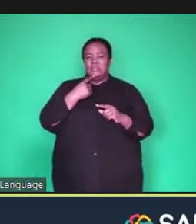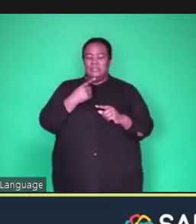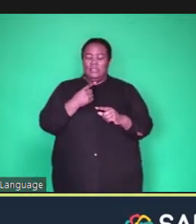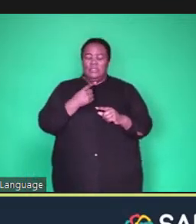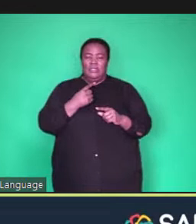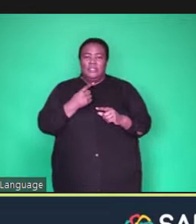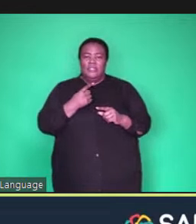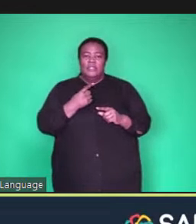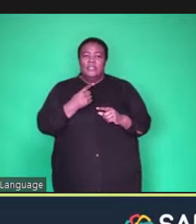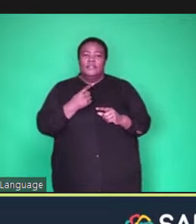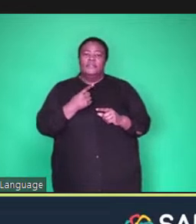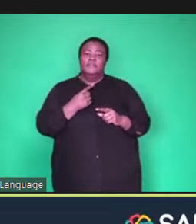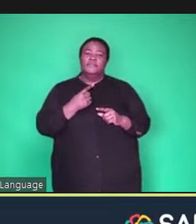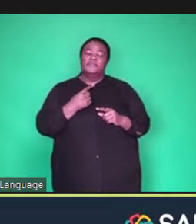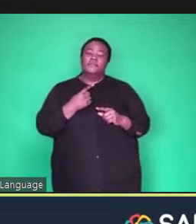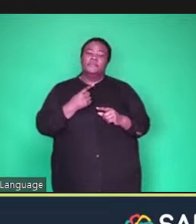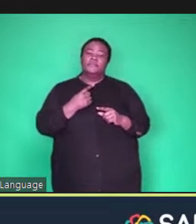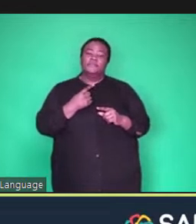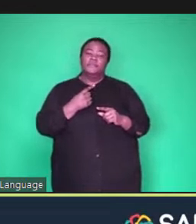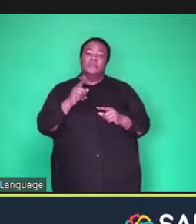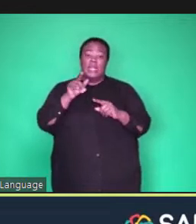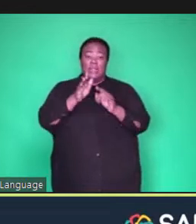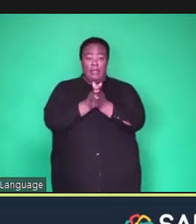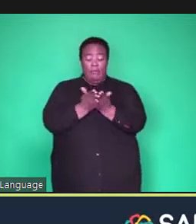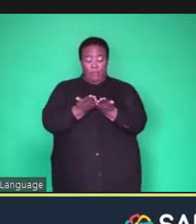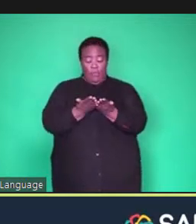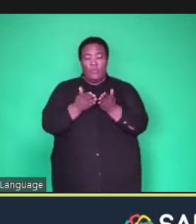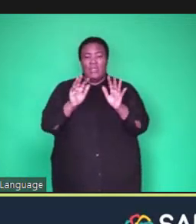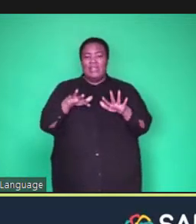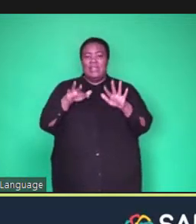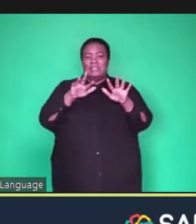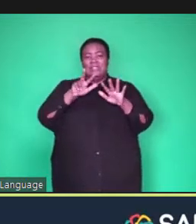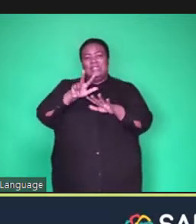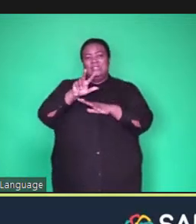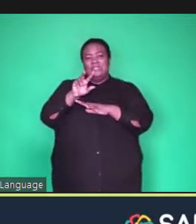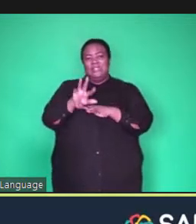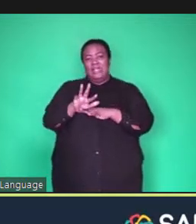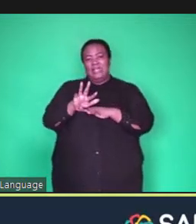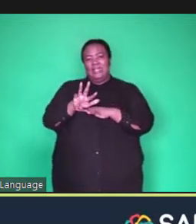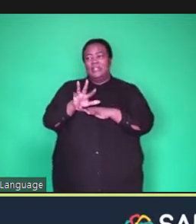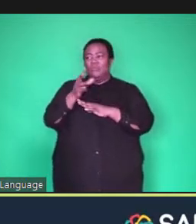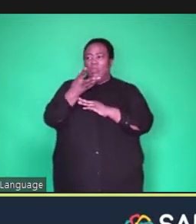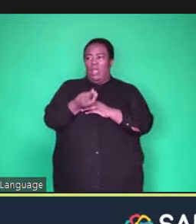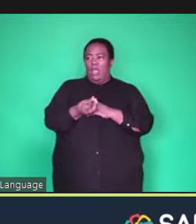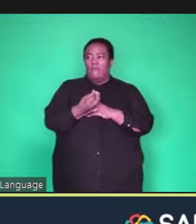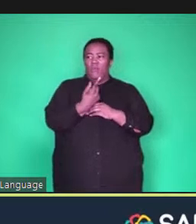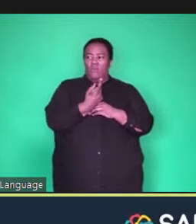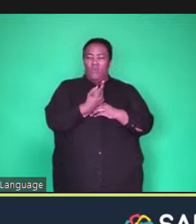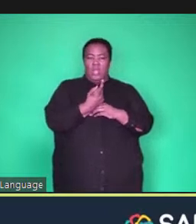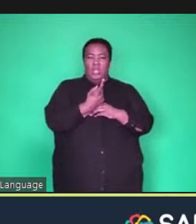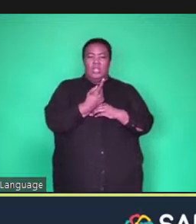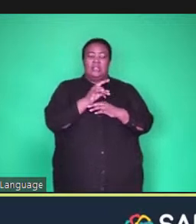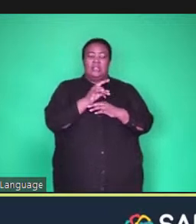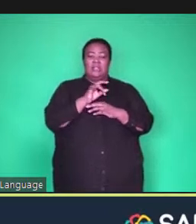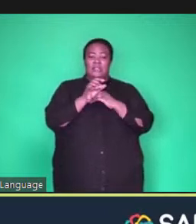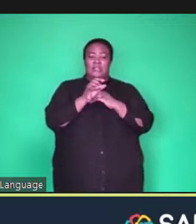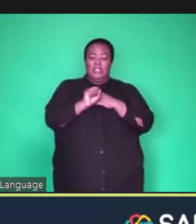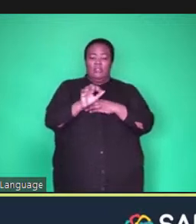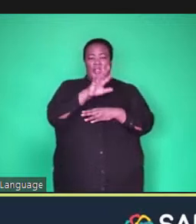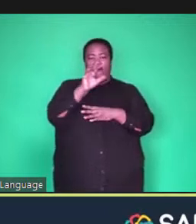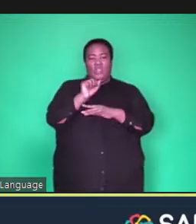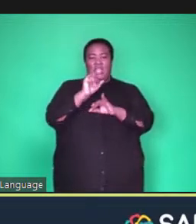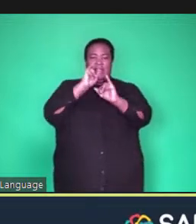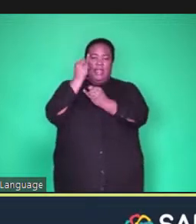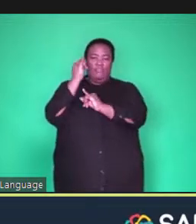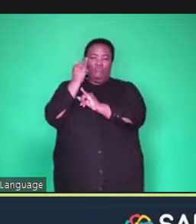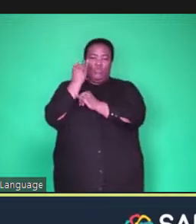still today. But in their book from 1989, there is one feature of South Africa's industrial history that is unique.